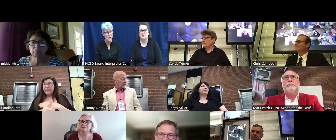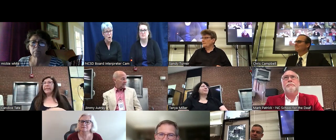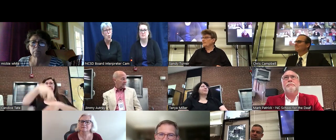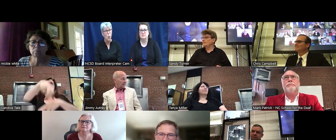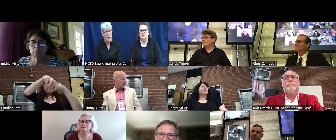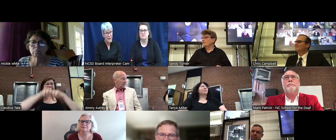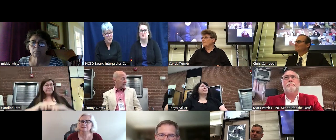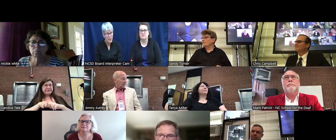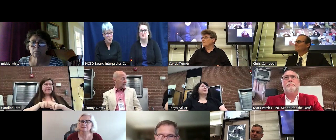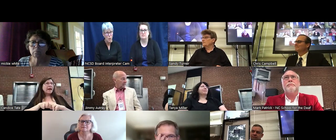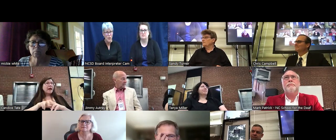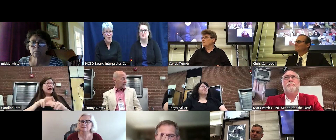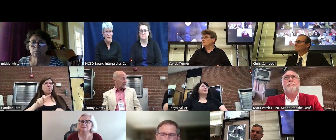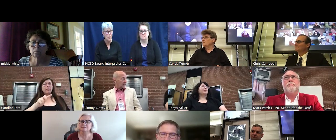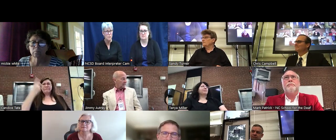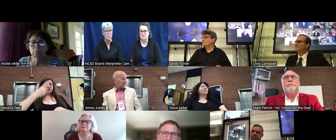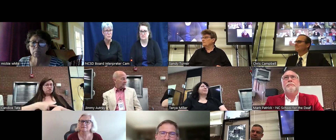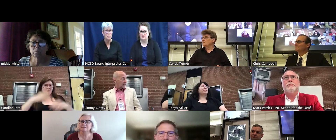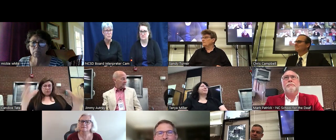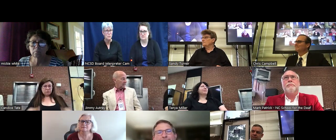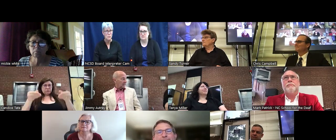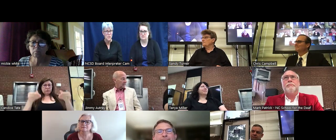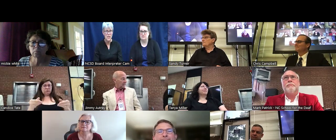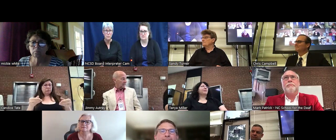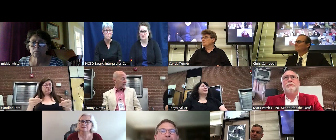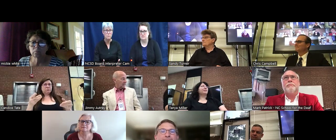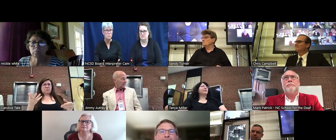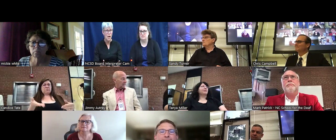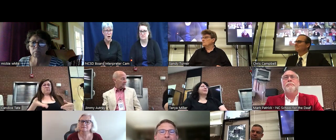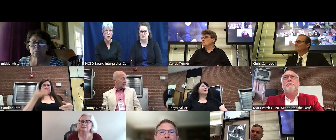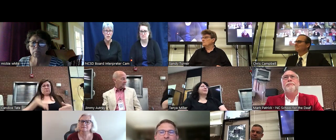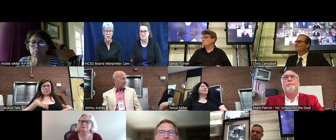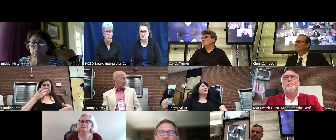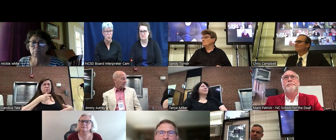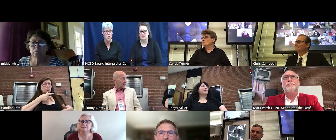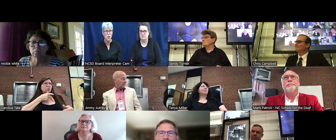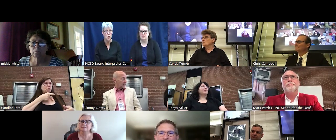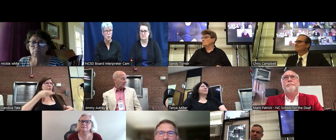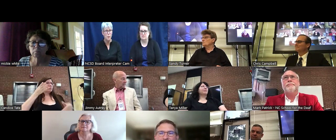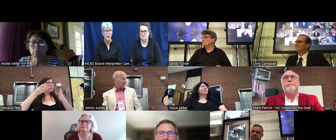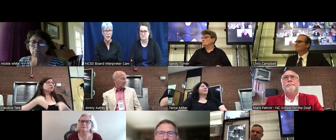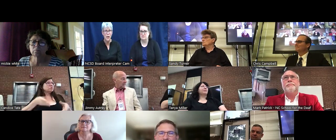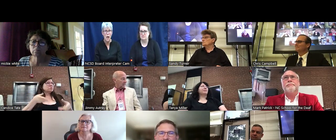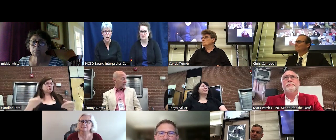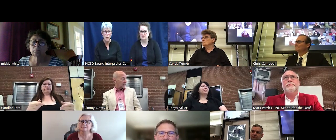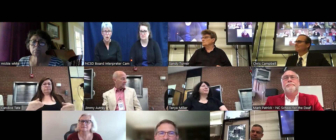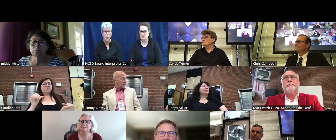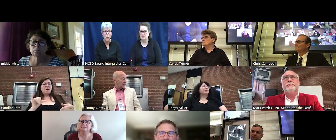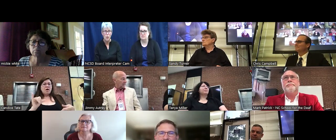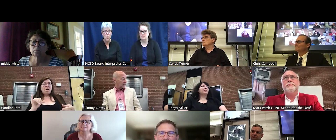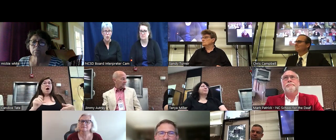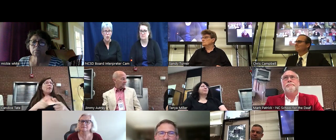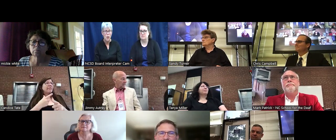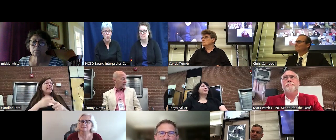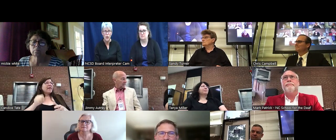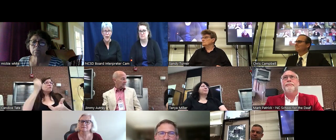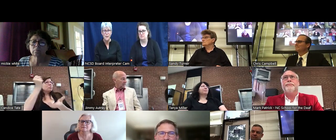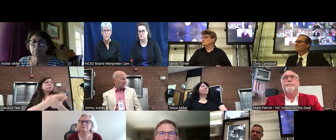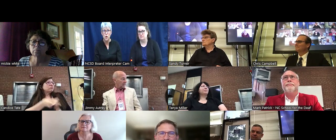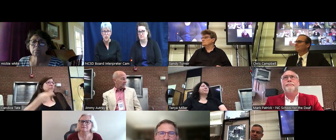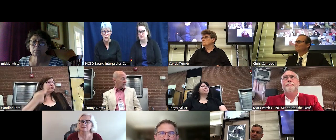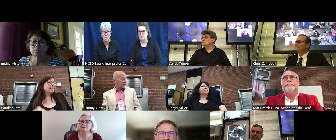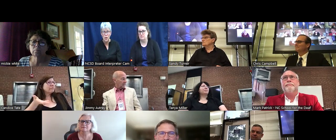that we would come in, sit. Our first thing we would do would be look